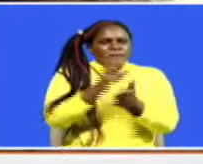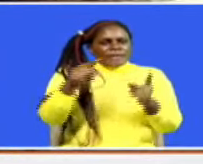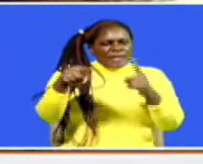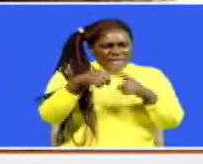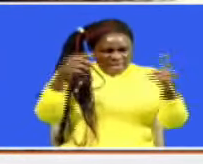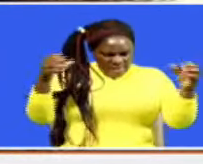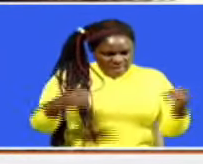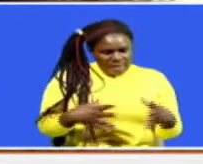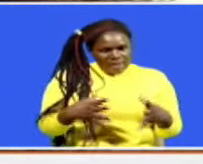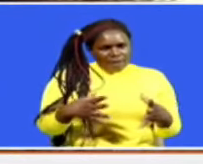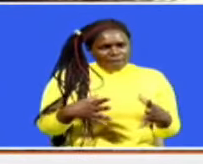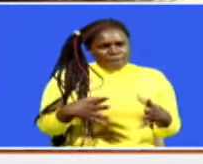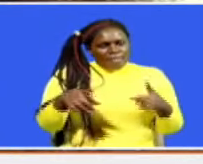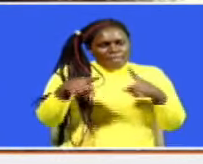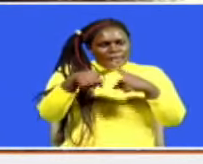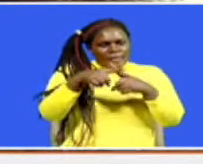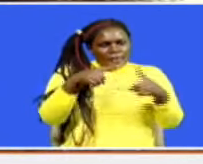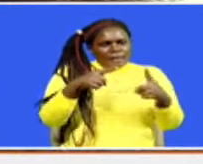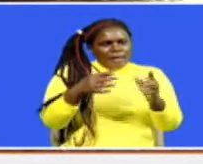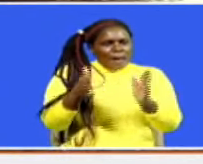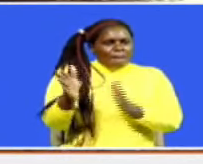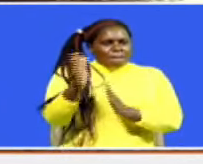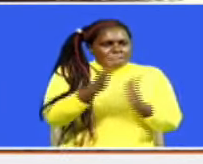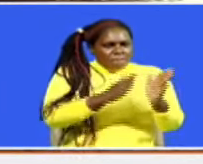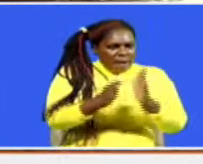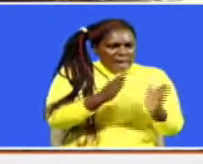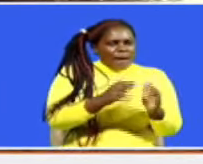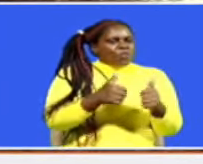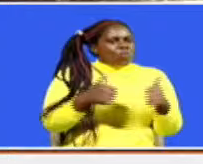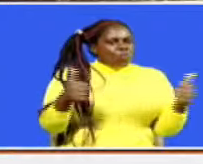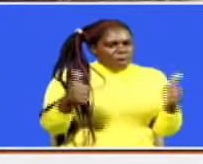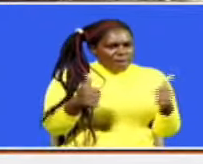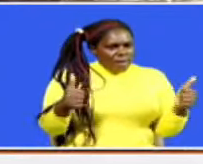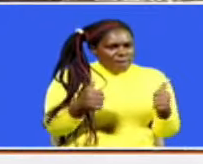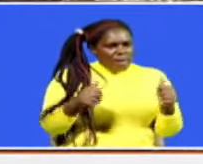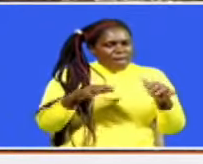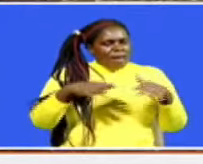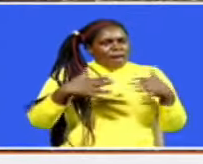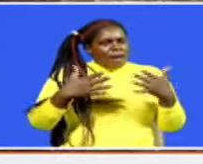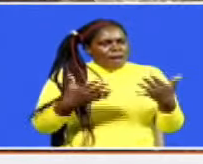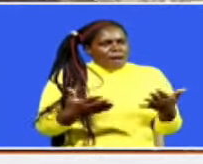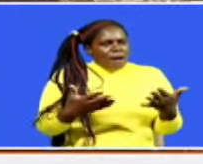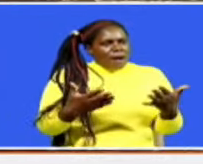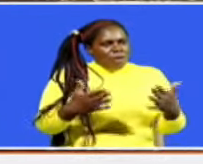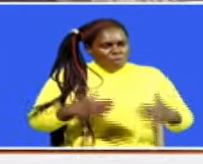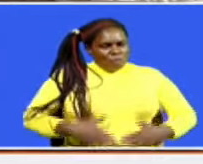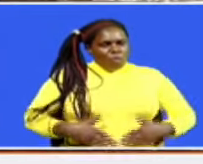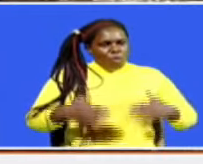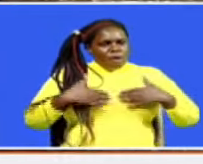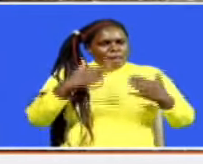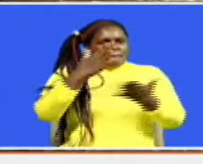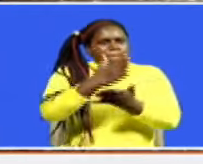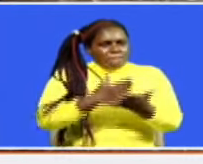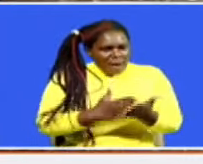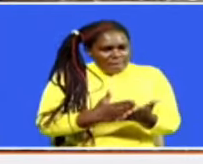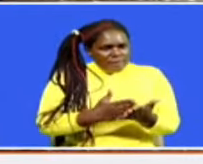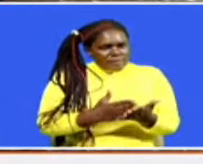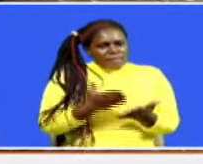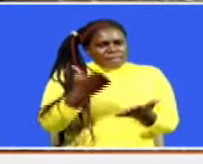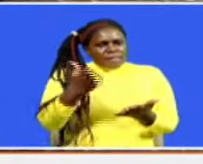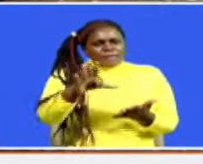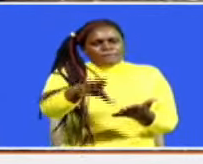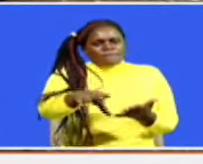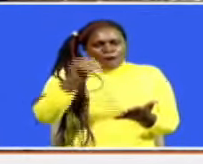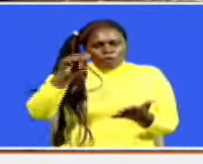was no excuse, a killing which was planned, premeditated. The way the body parts of this particular victim